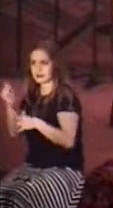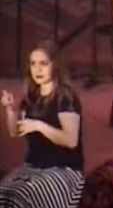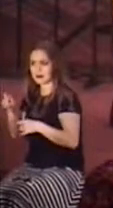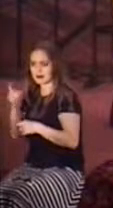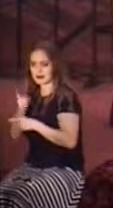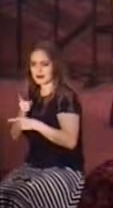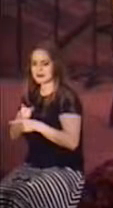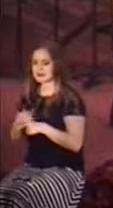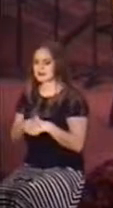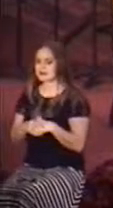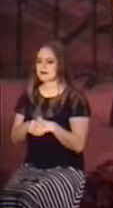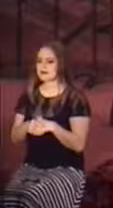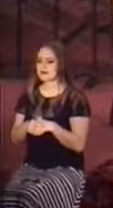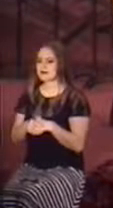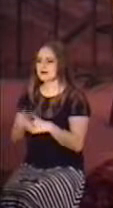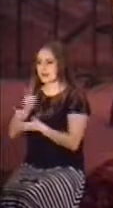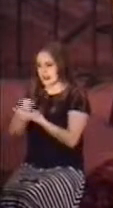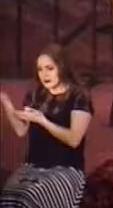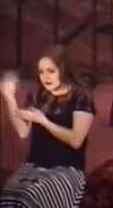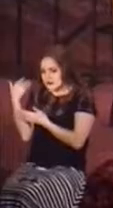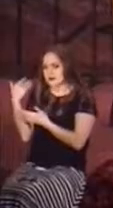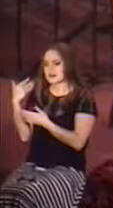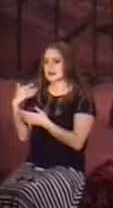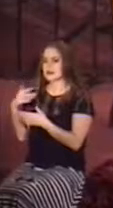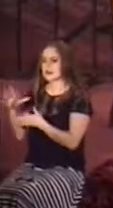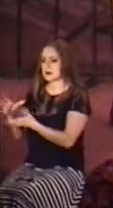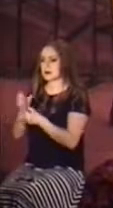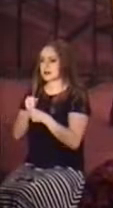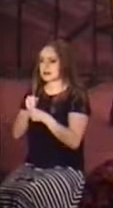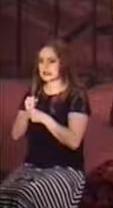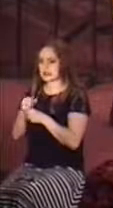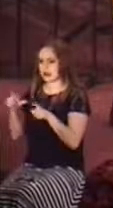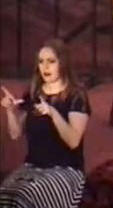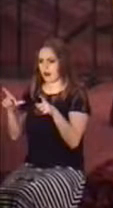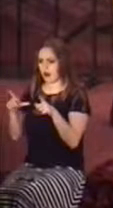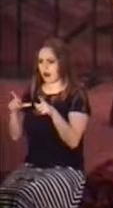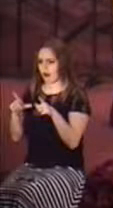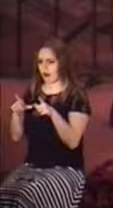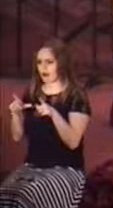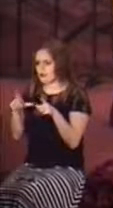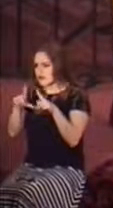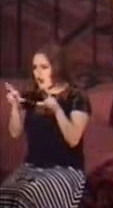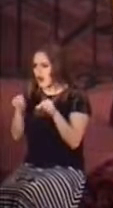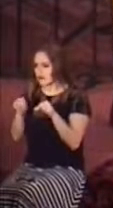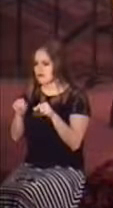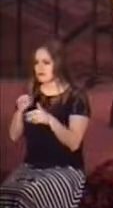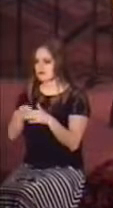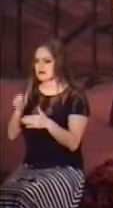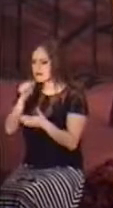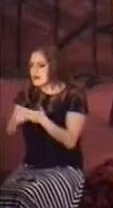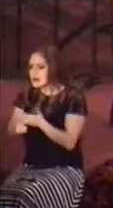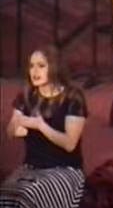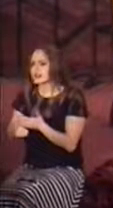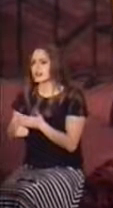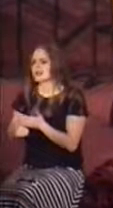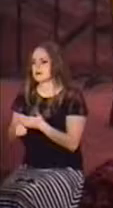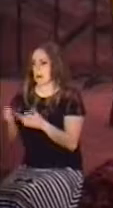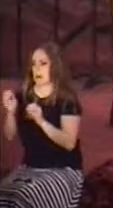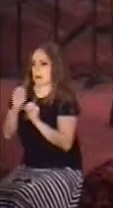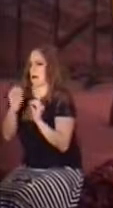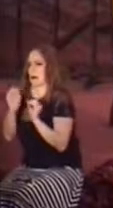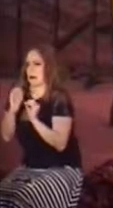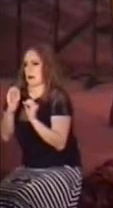week, I got a card in the mail. It was an anonymous donor, and they really encouraged me with some